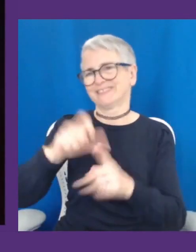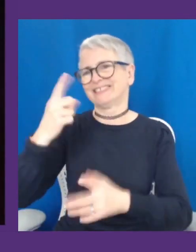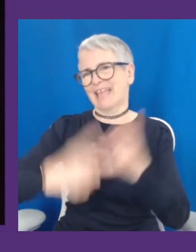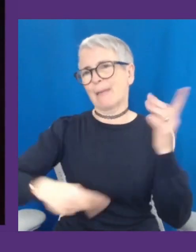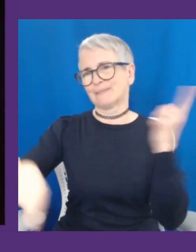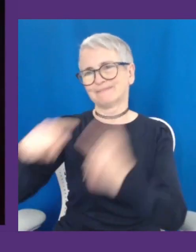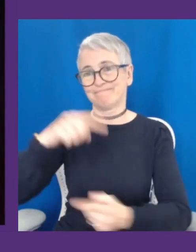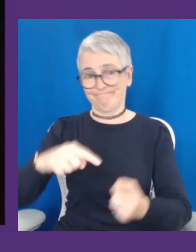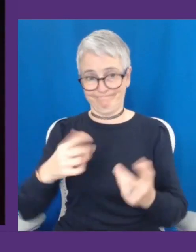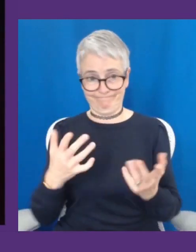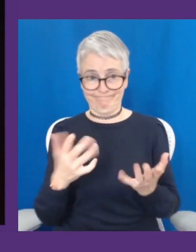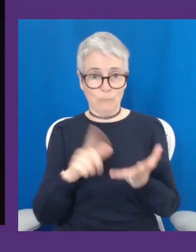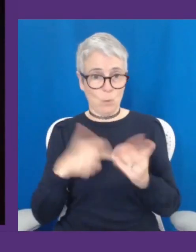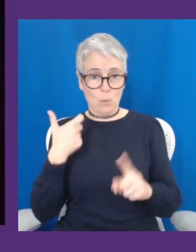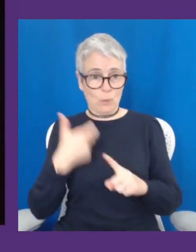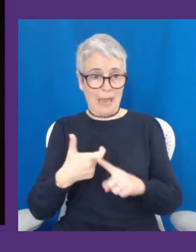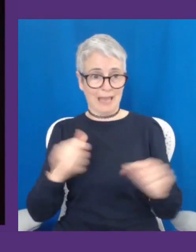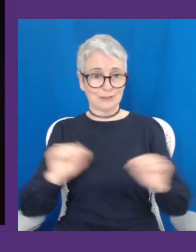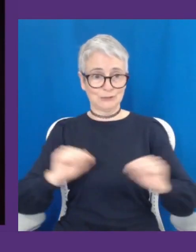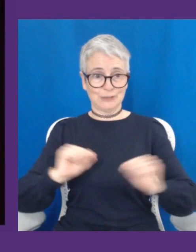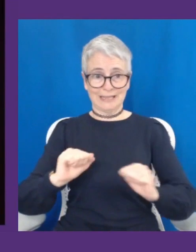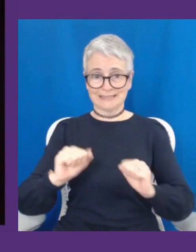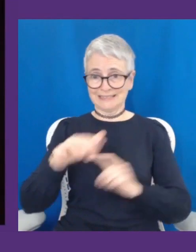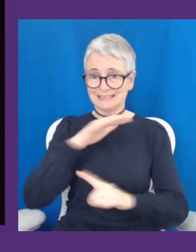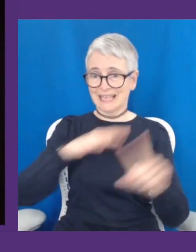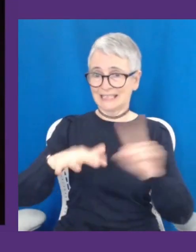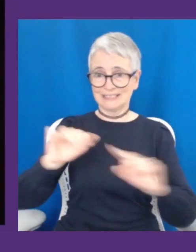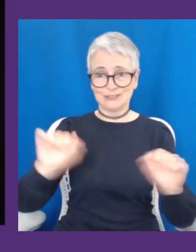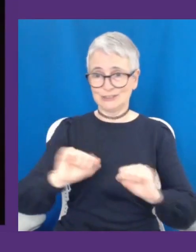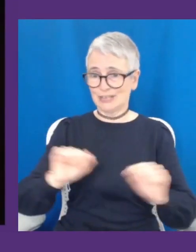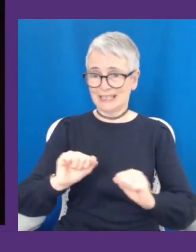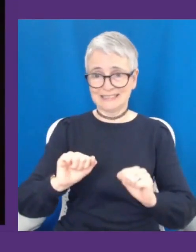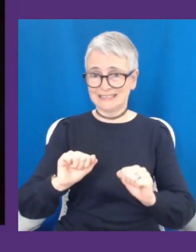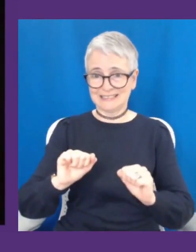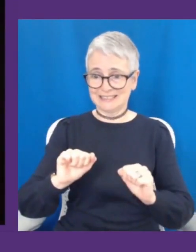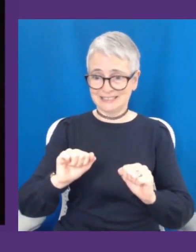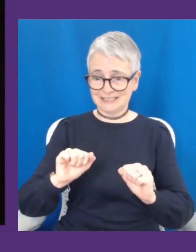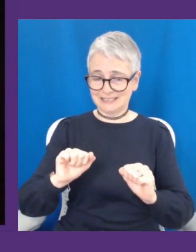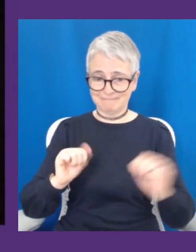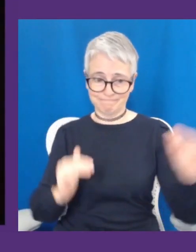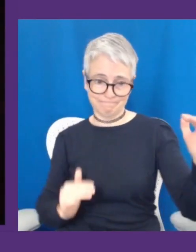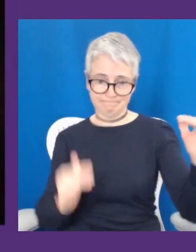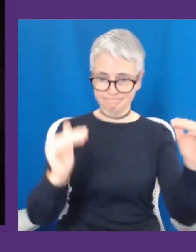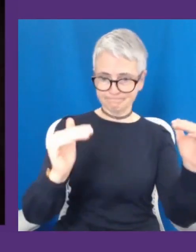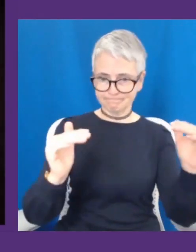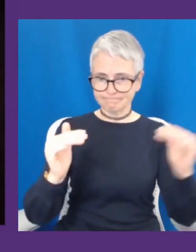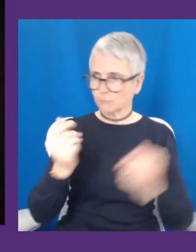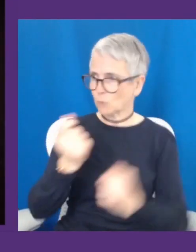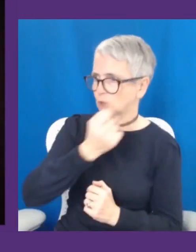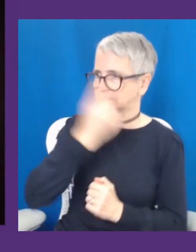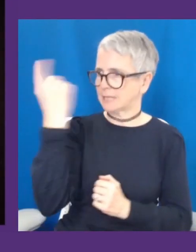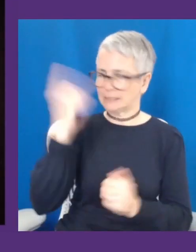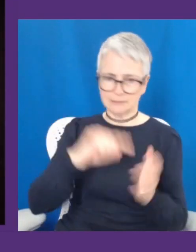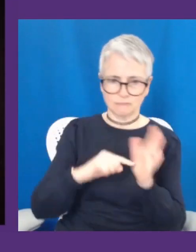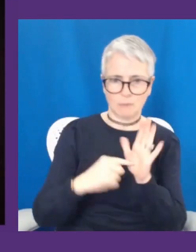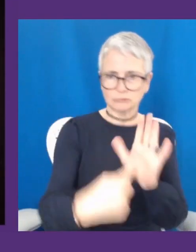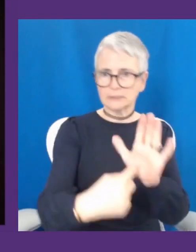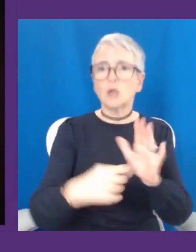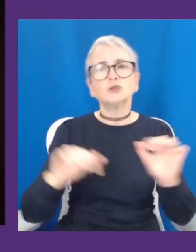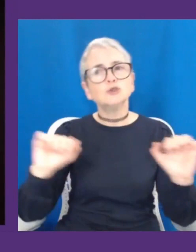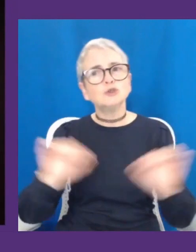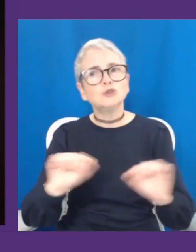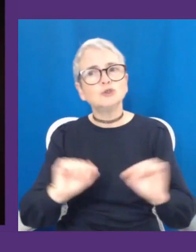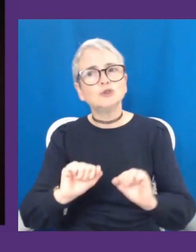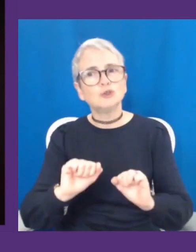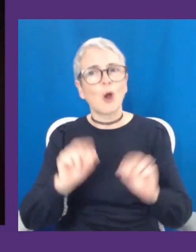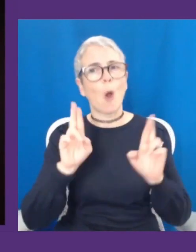as a society where there's equal understanding representation yet, although we hope to do that. So for us,